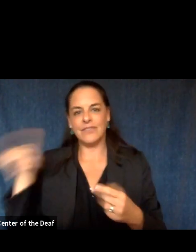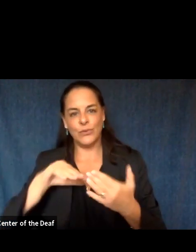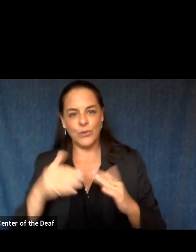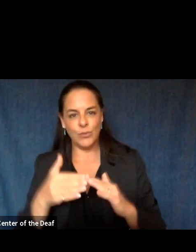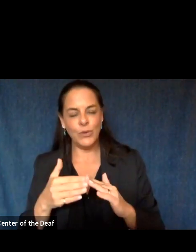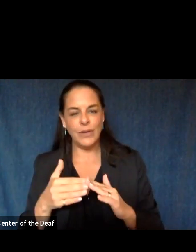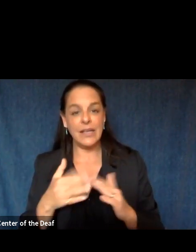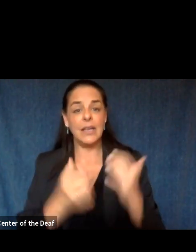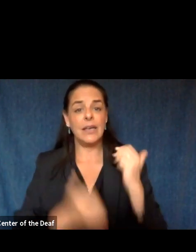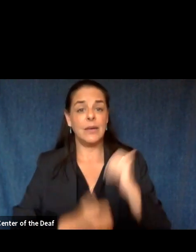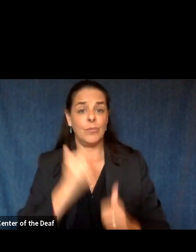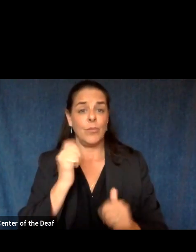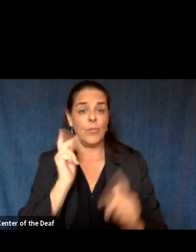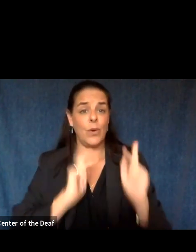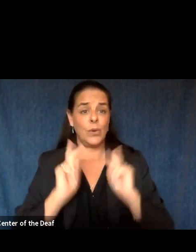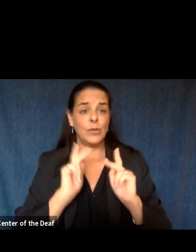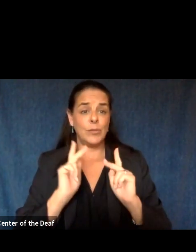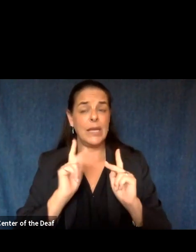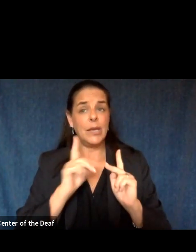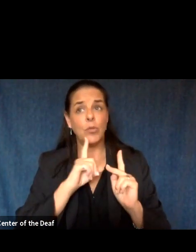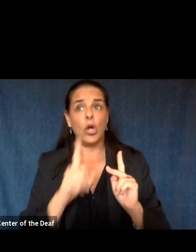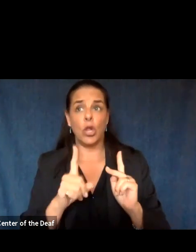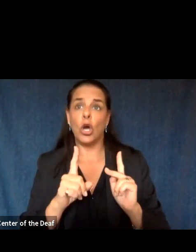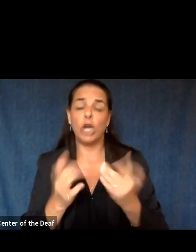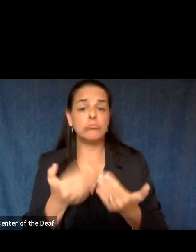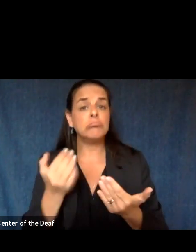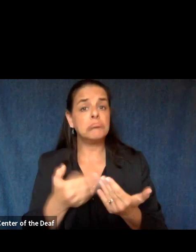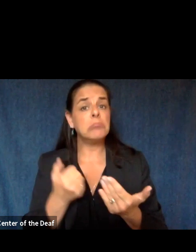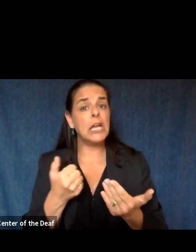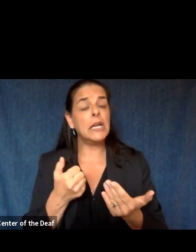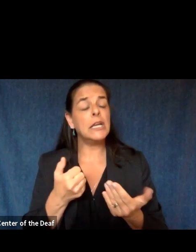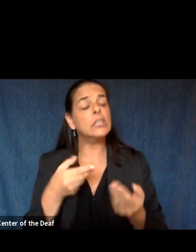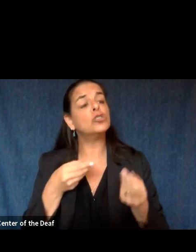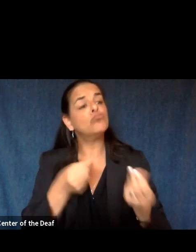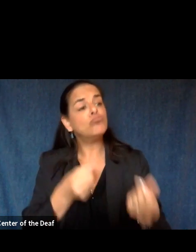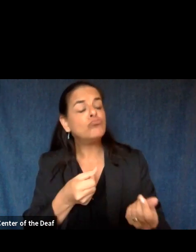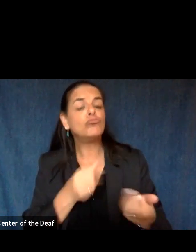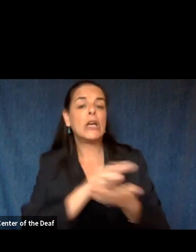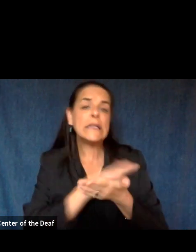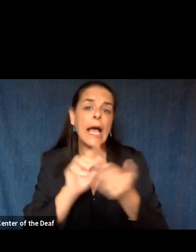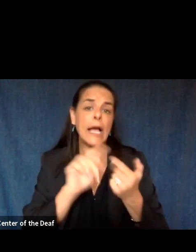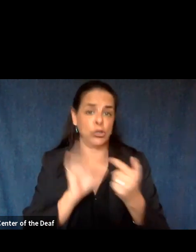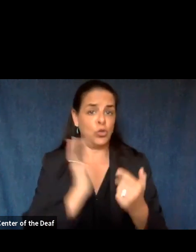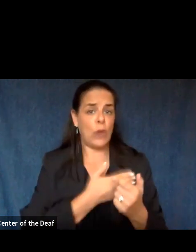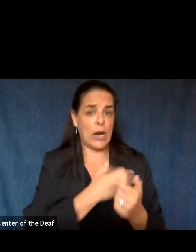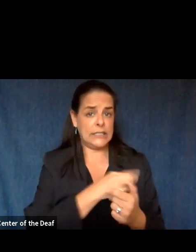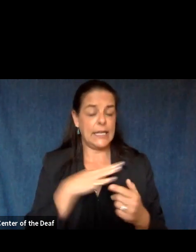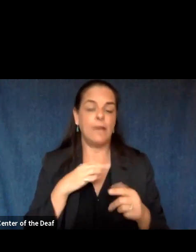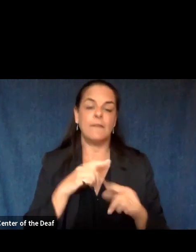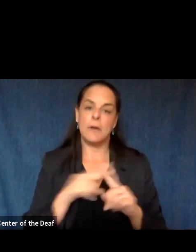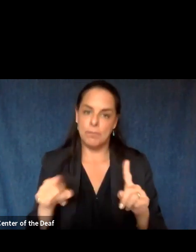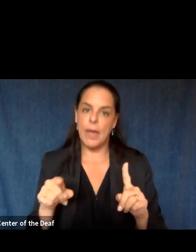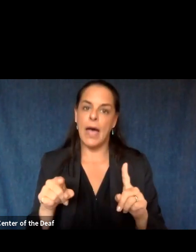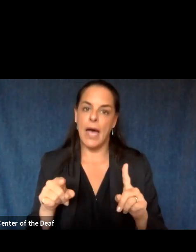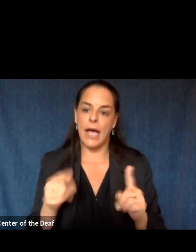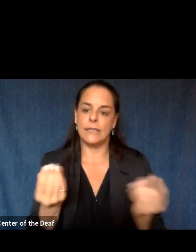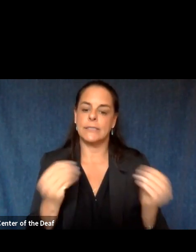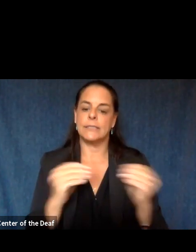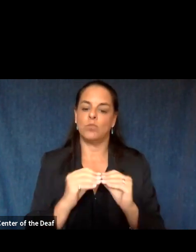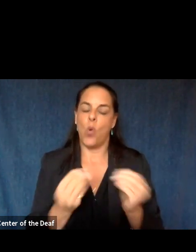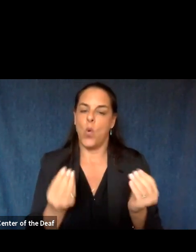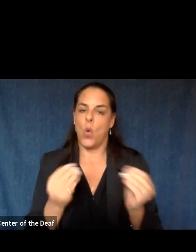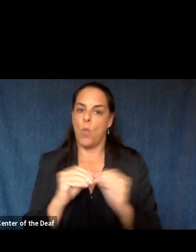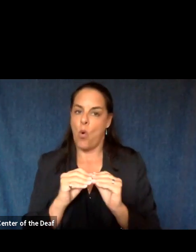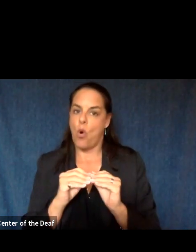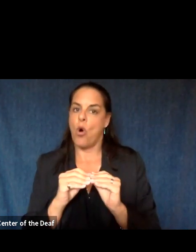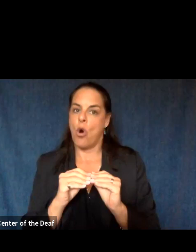And most folks are easy to work with and are kind to our staff, but there has been a growing sentiment, and it's